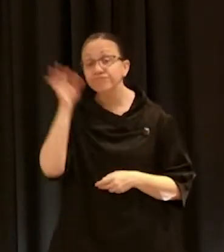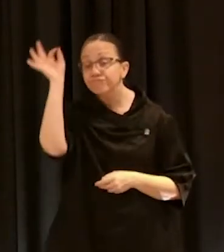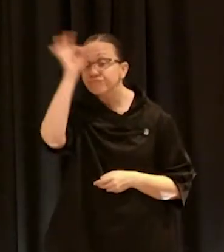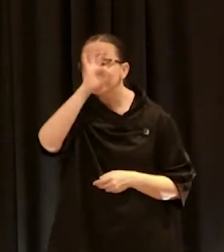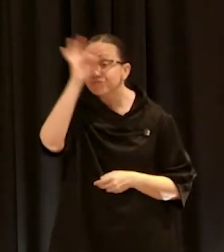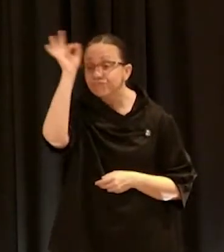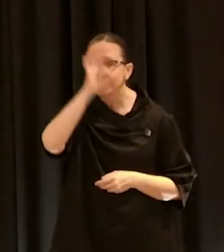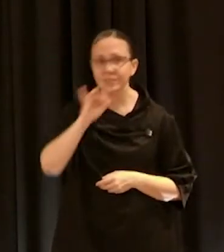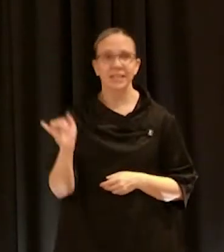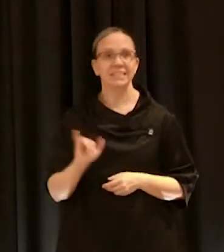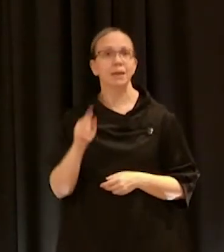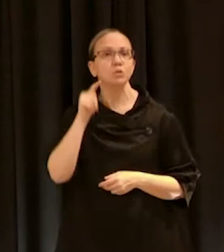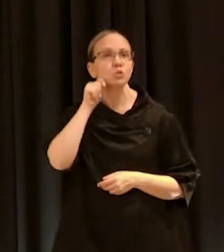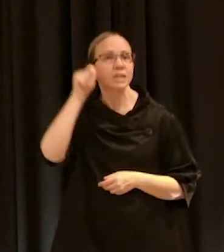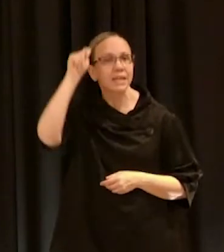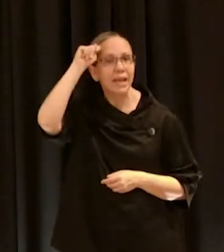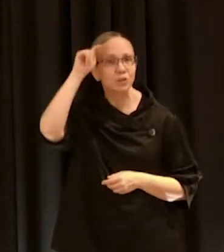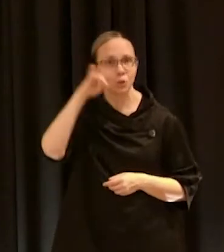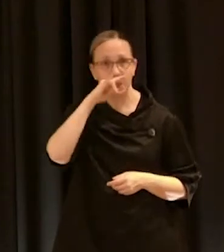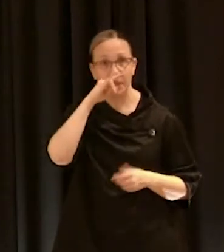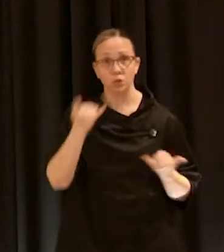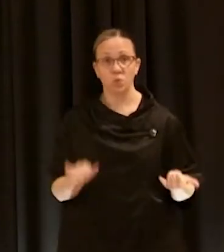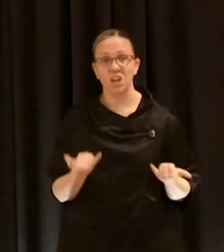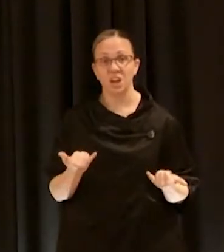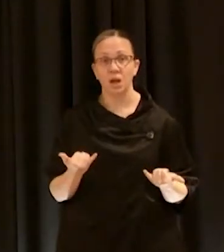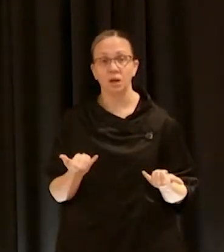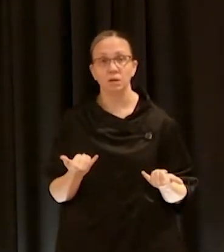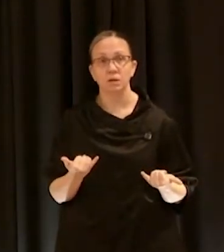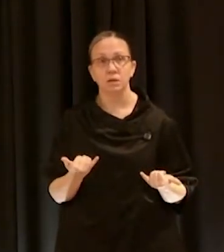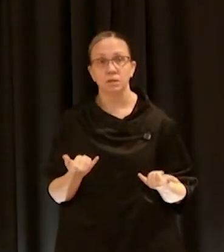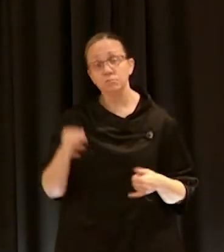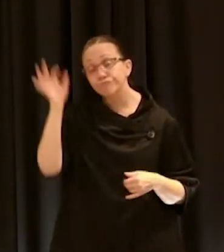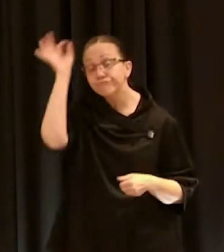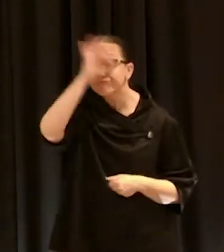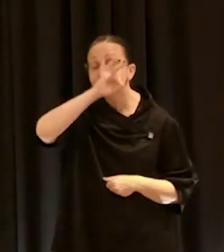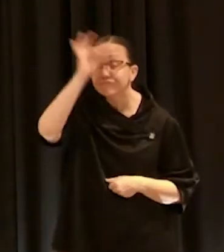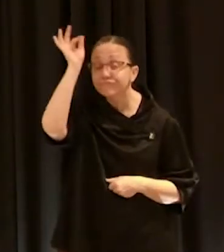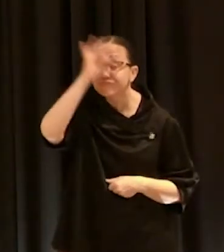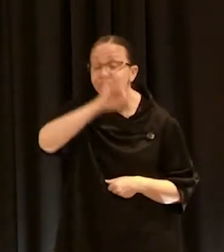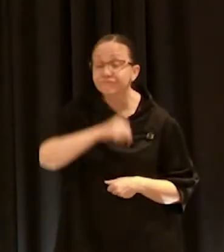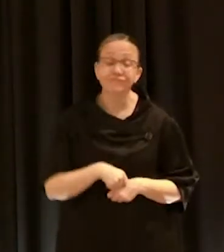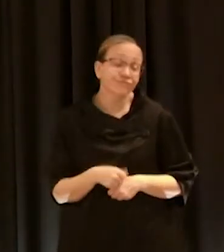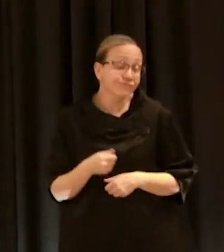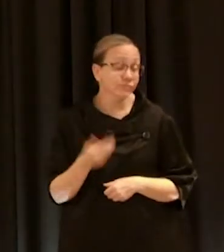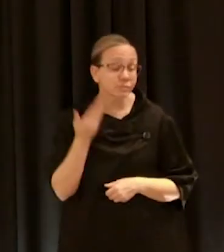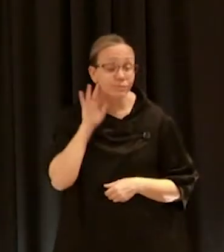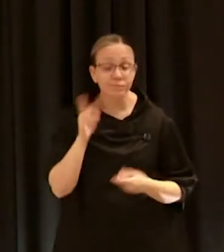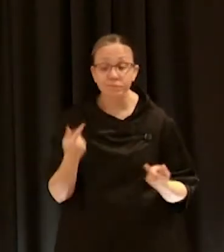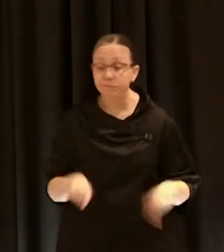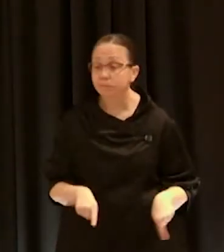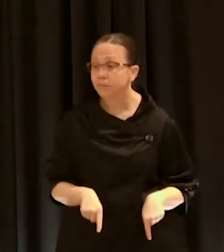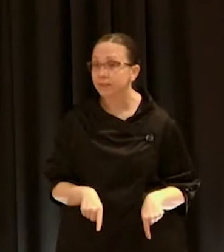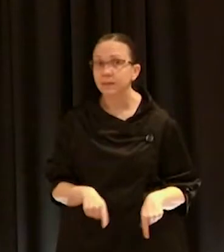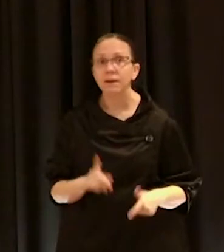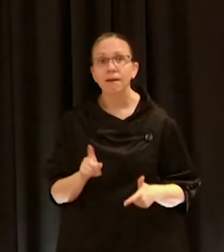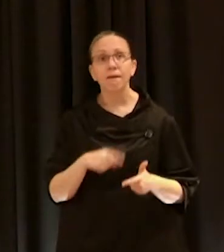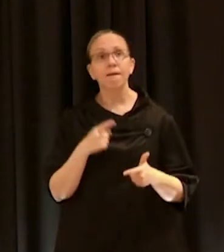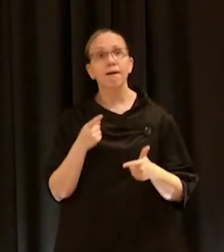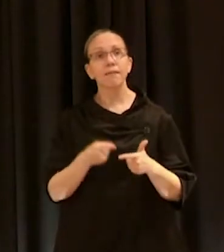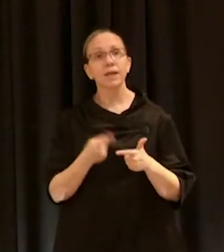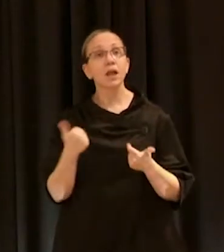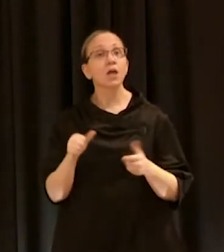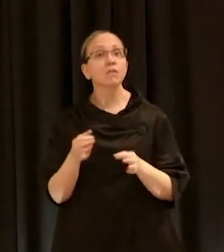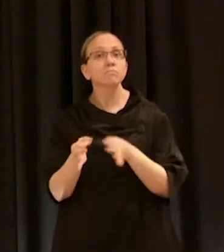is, like your teenagers, like your kids right now. They're in the oblivion. They don't even know what's happening. And then this is